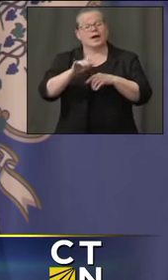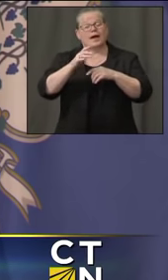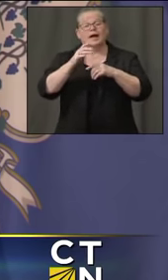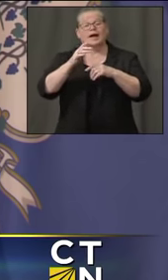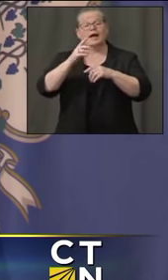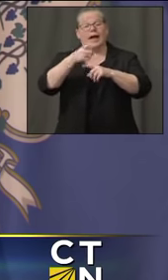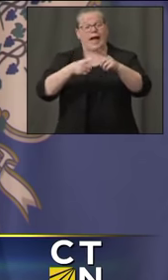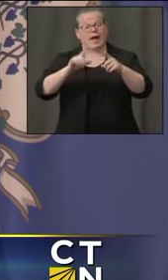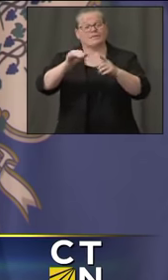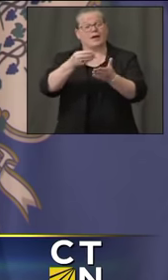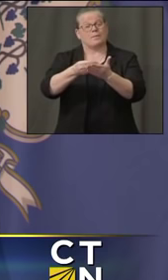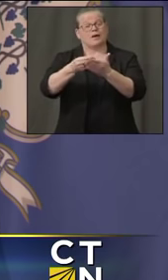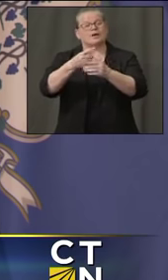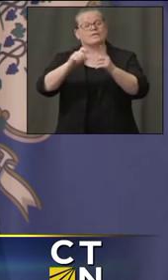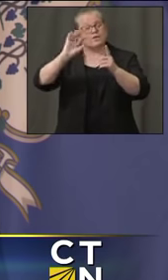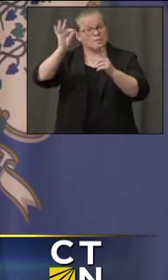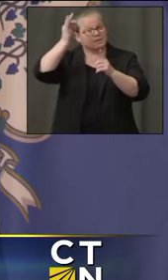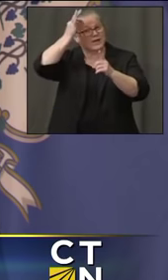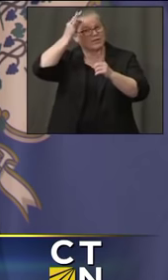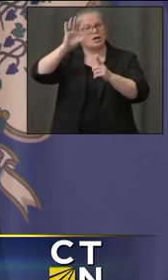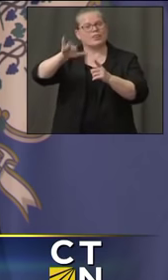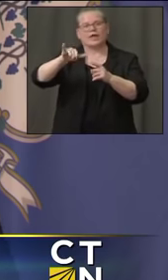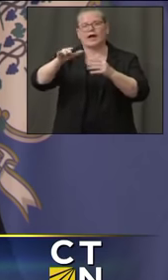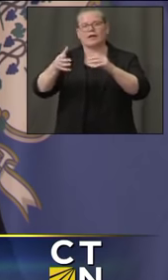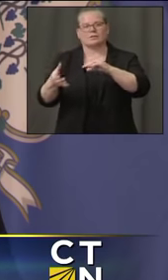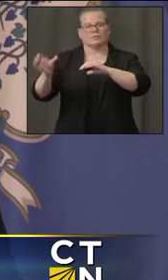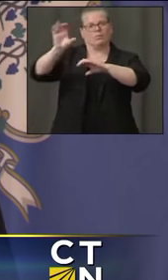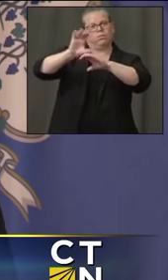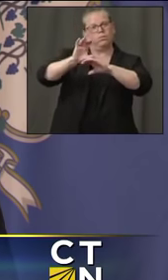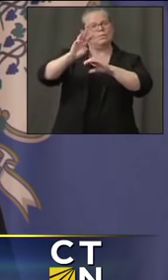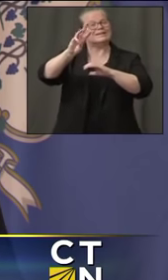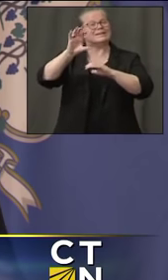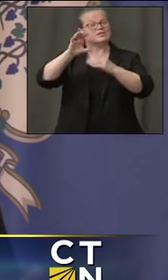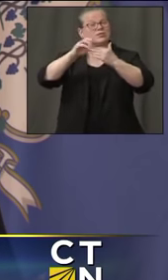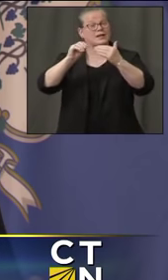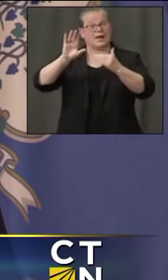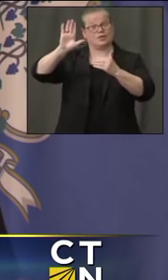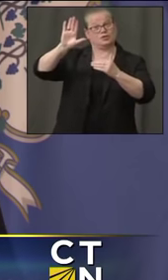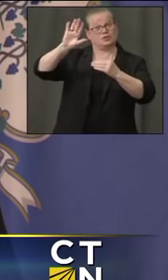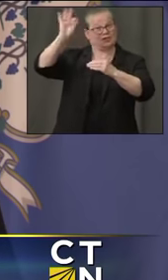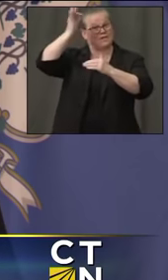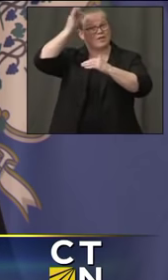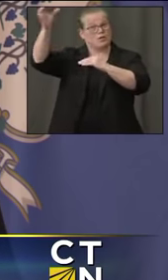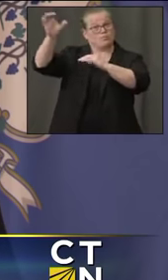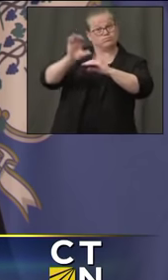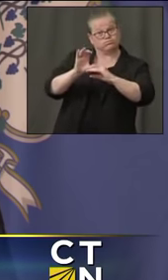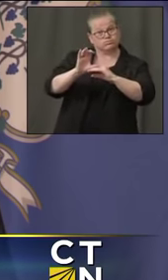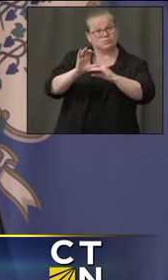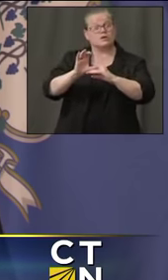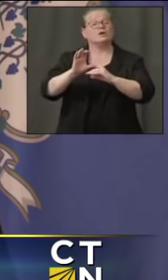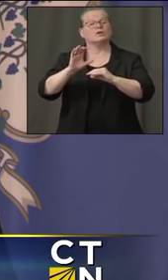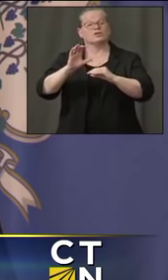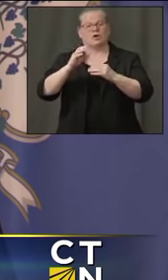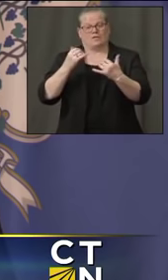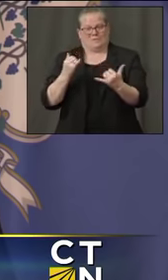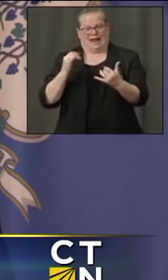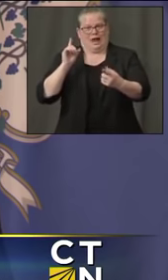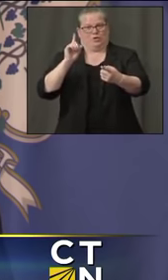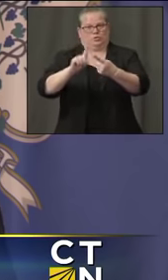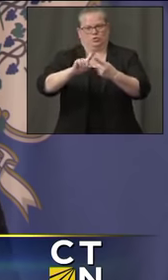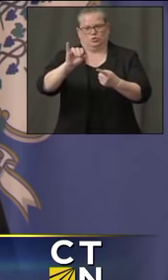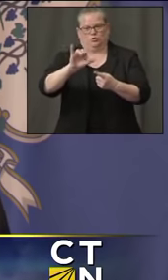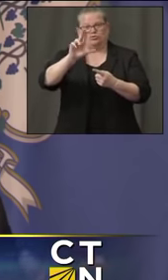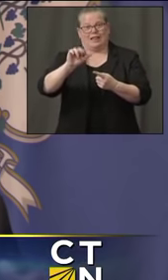federal government, which makes the benefit generous from now until July 31st. So I know